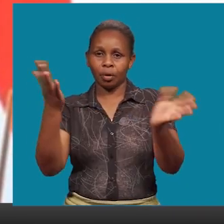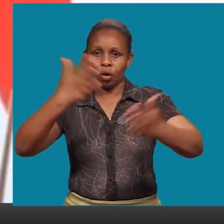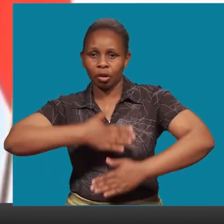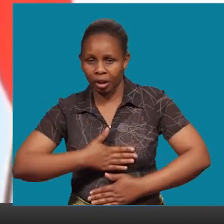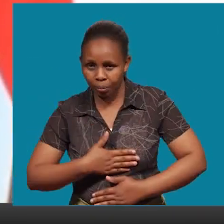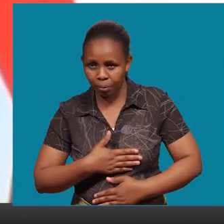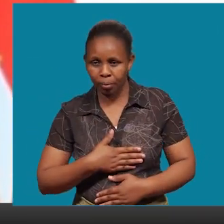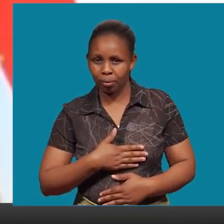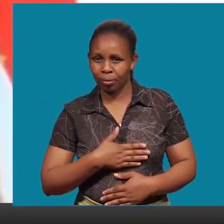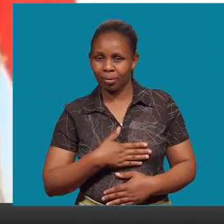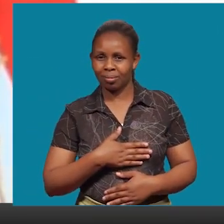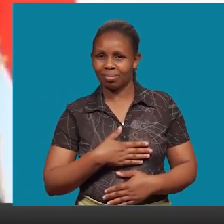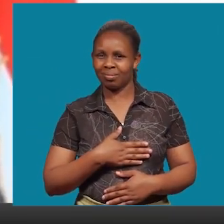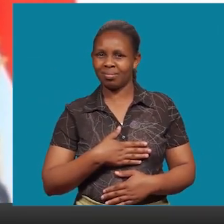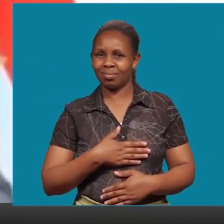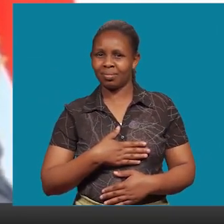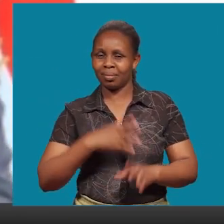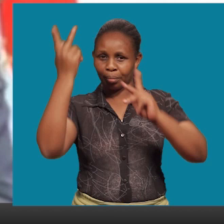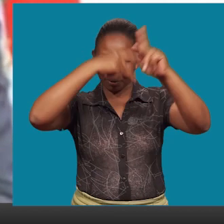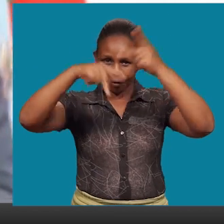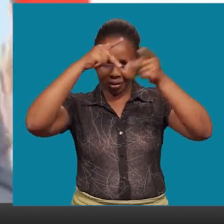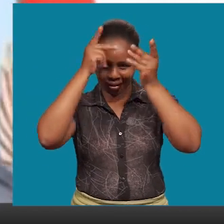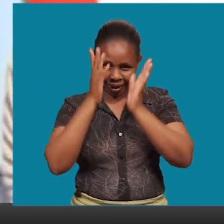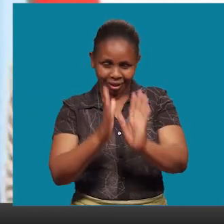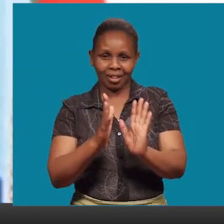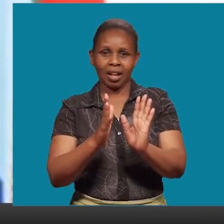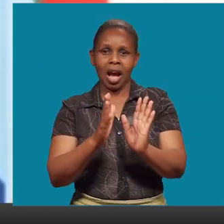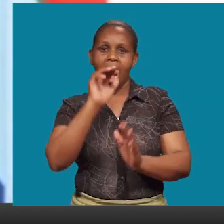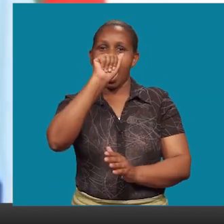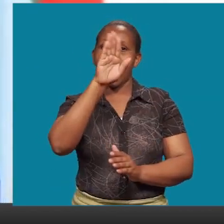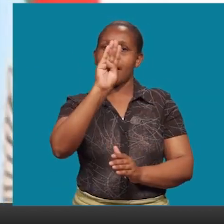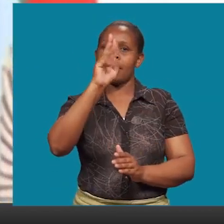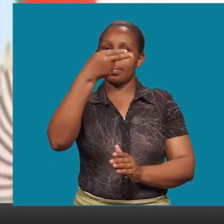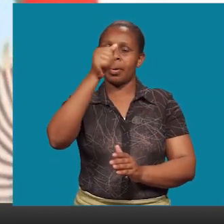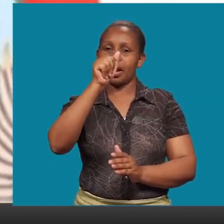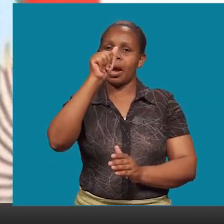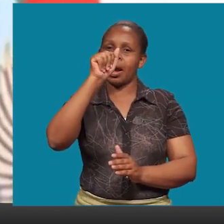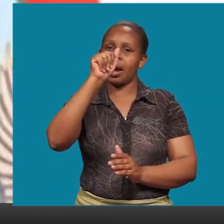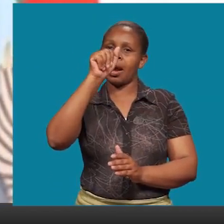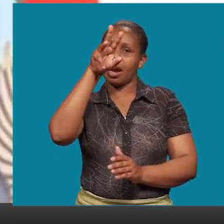the Minister for Interior and National Administration, the Honorable